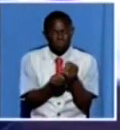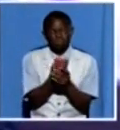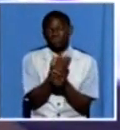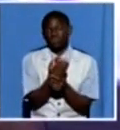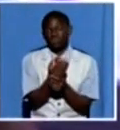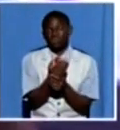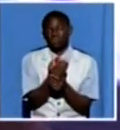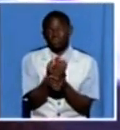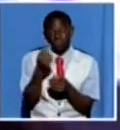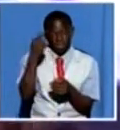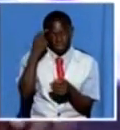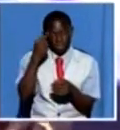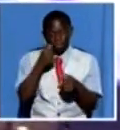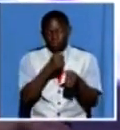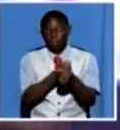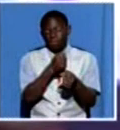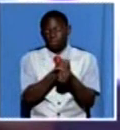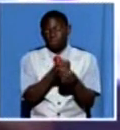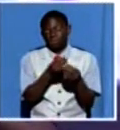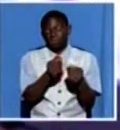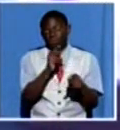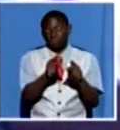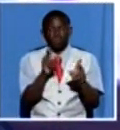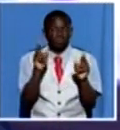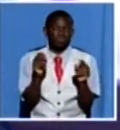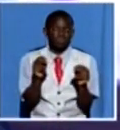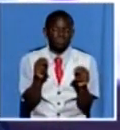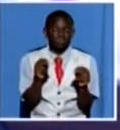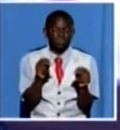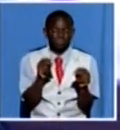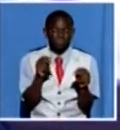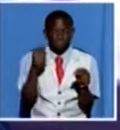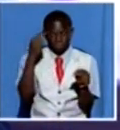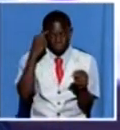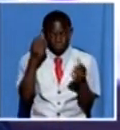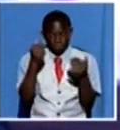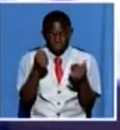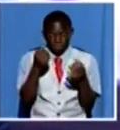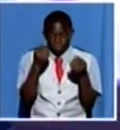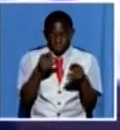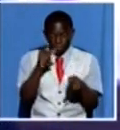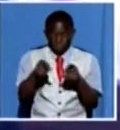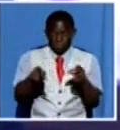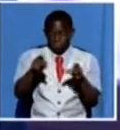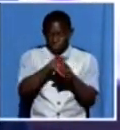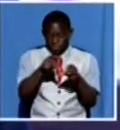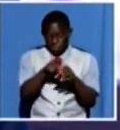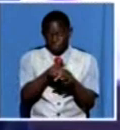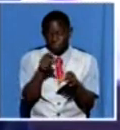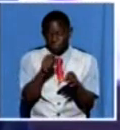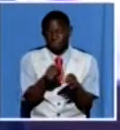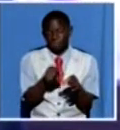people. They would want a lot of them to participate. And my argument even now is, then you are going to have, if it